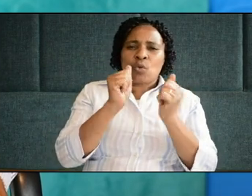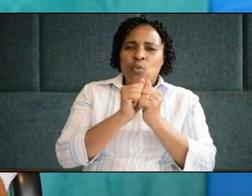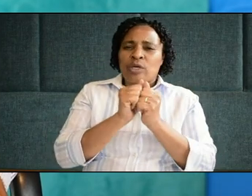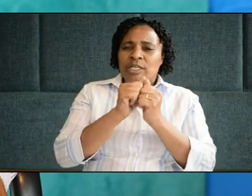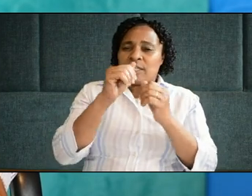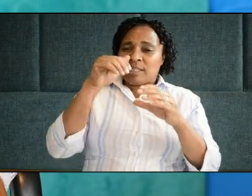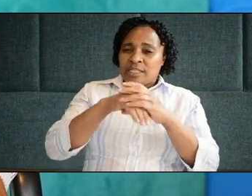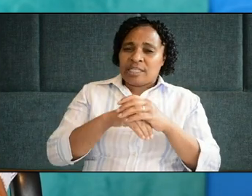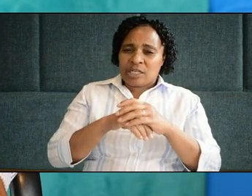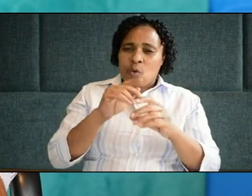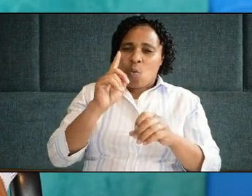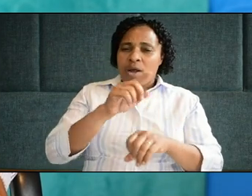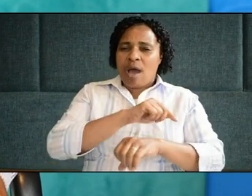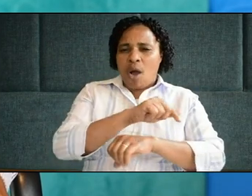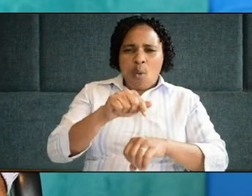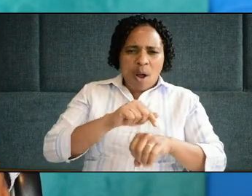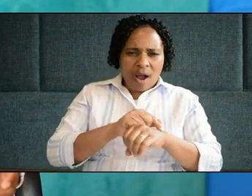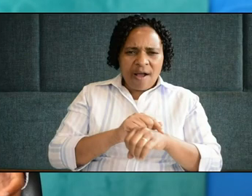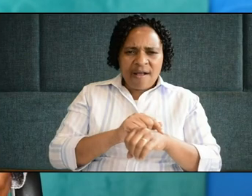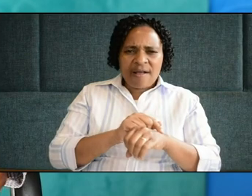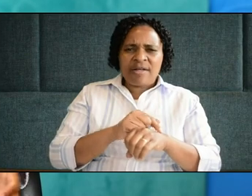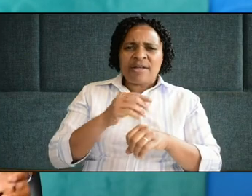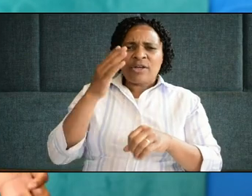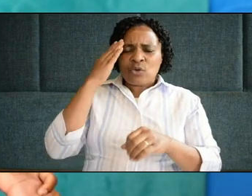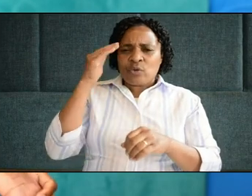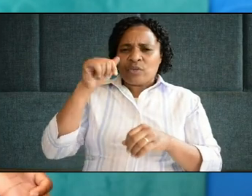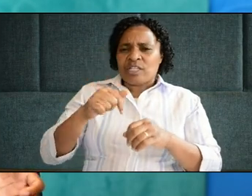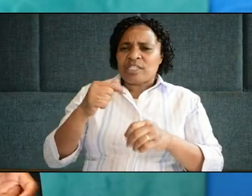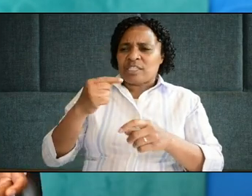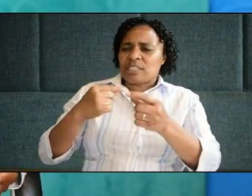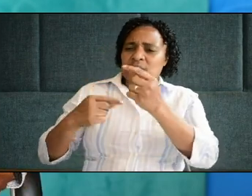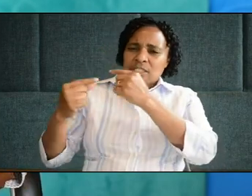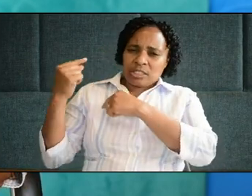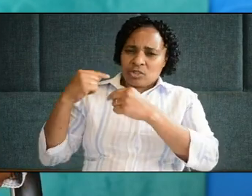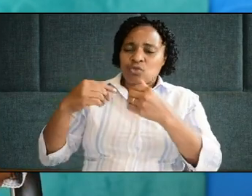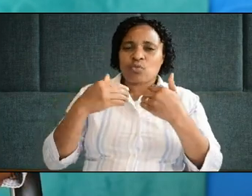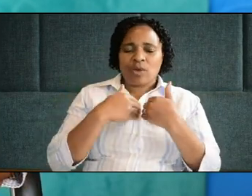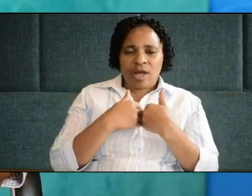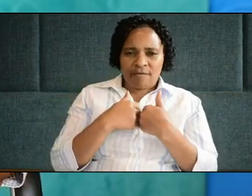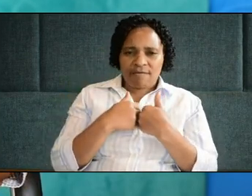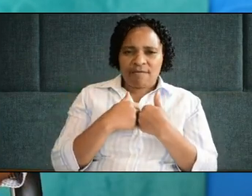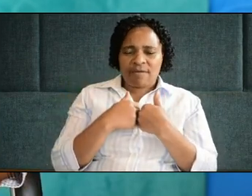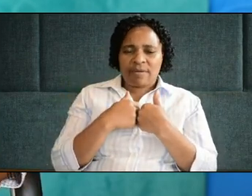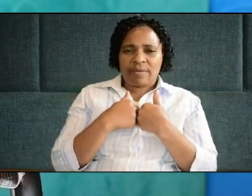an hour. And you know, in this generation, we have